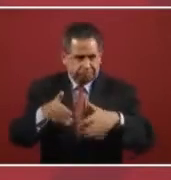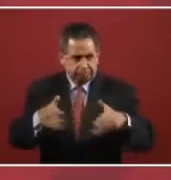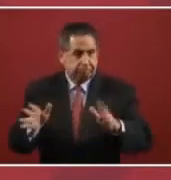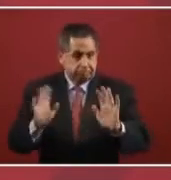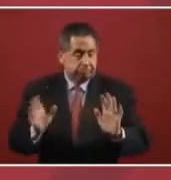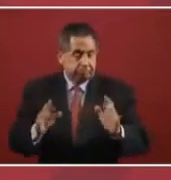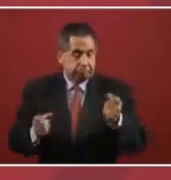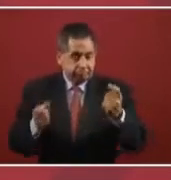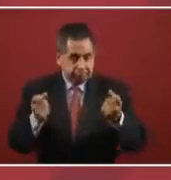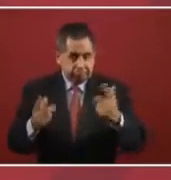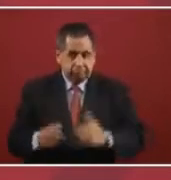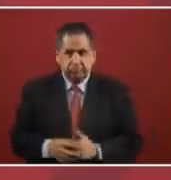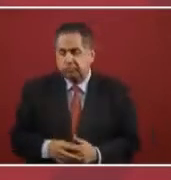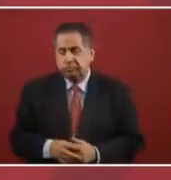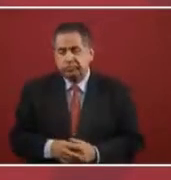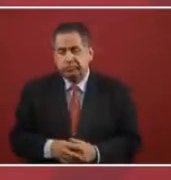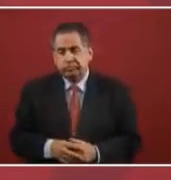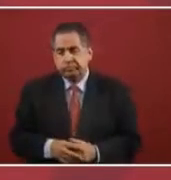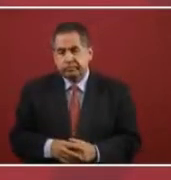Prisoners